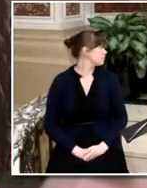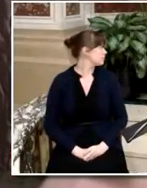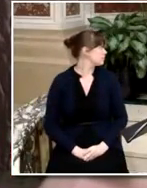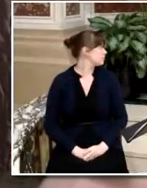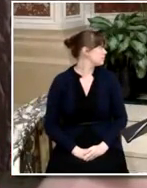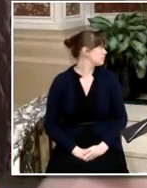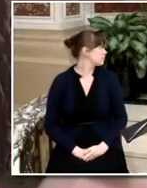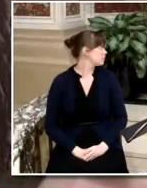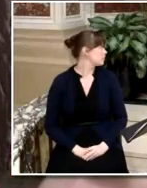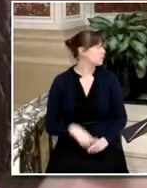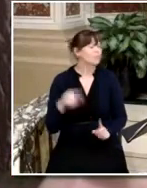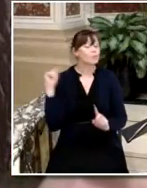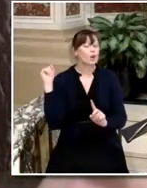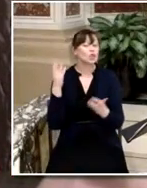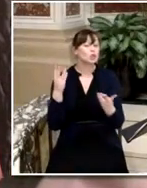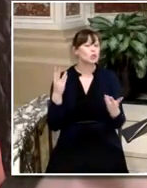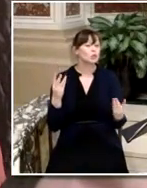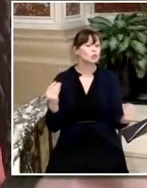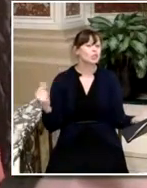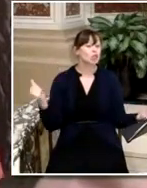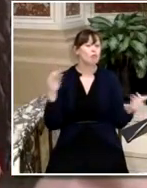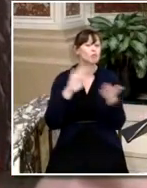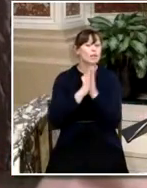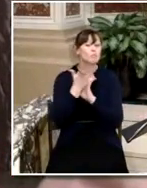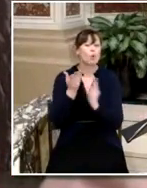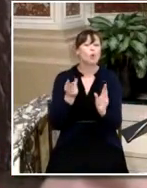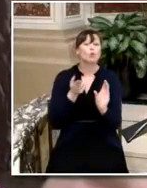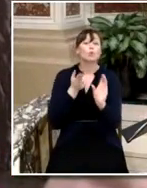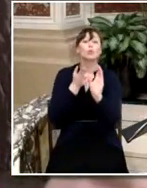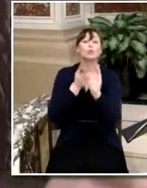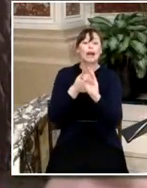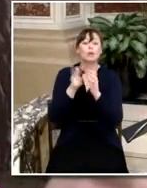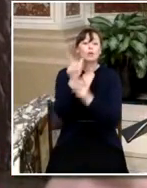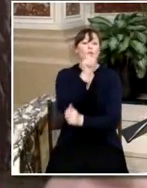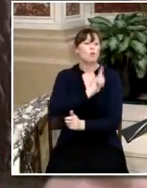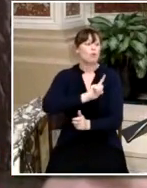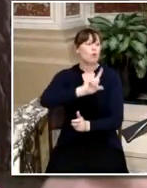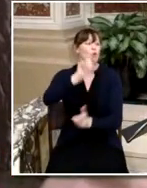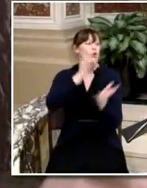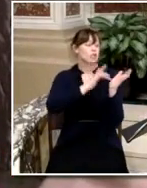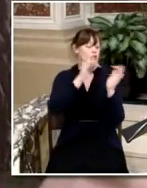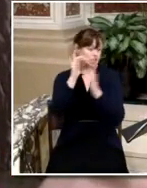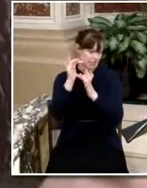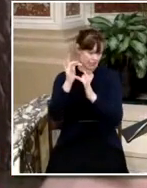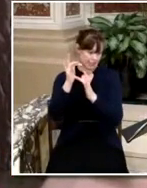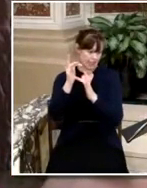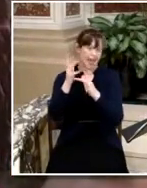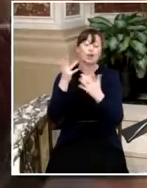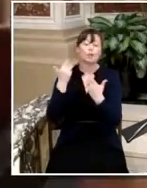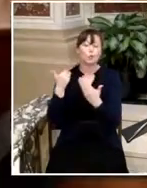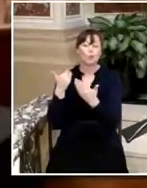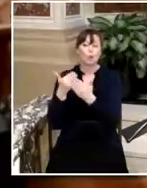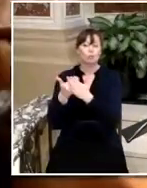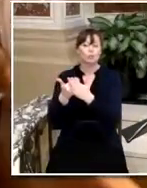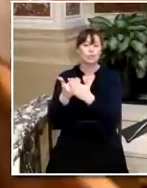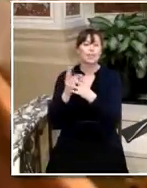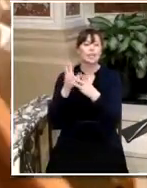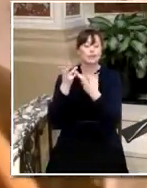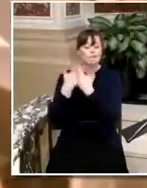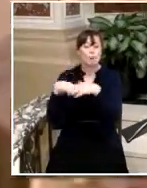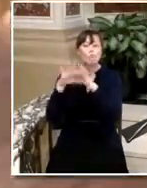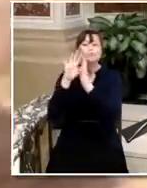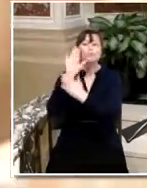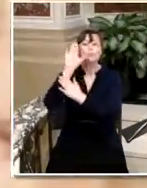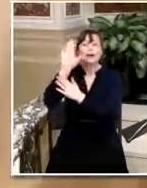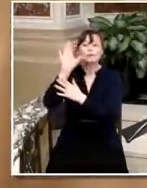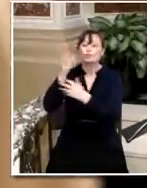Are you resolved to be more united with the Lord Jesus and more closely conformed to him,